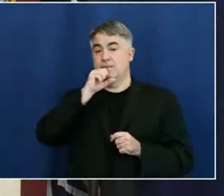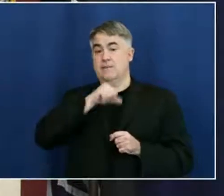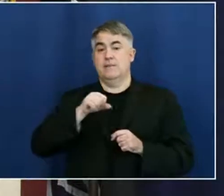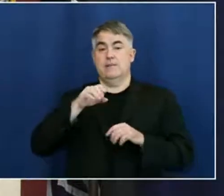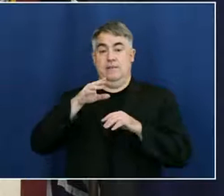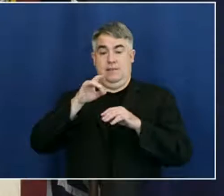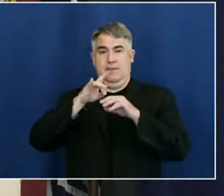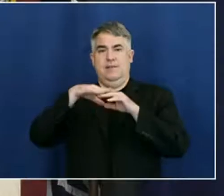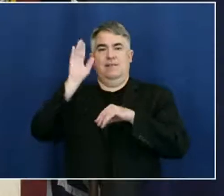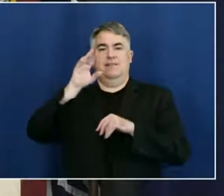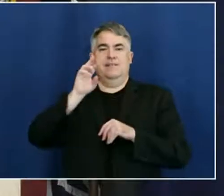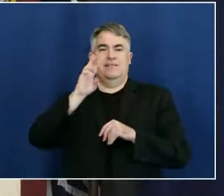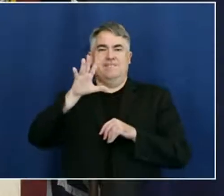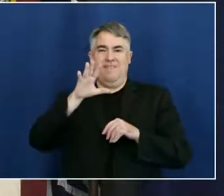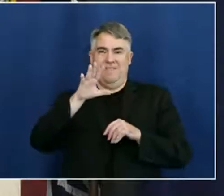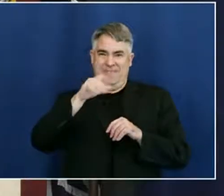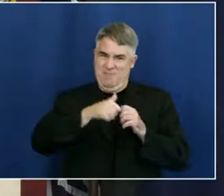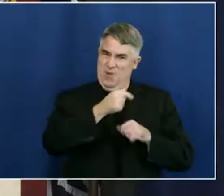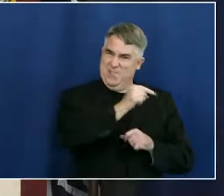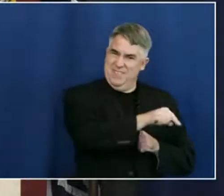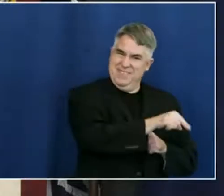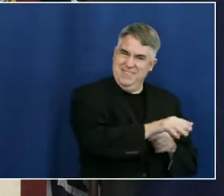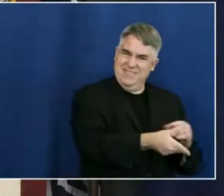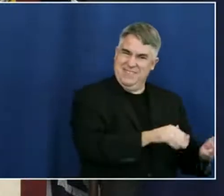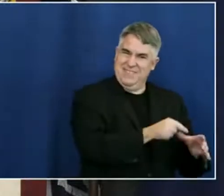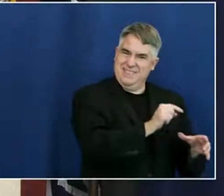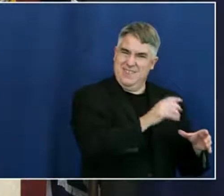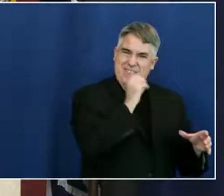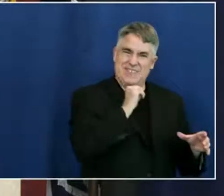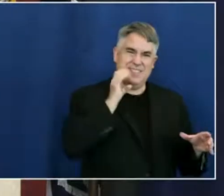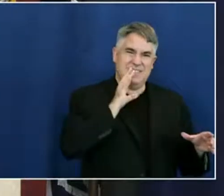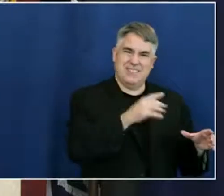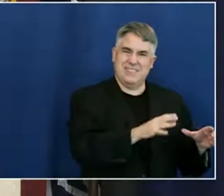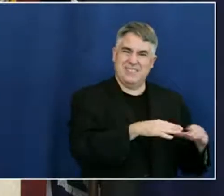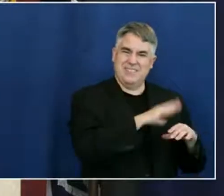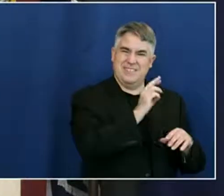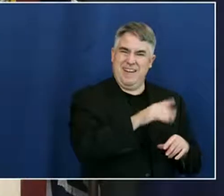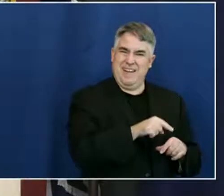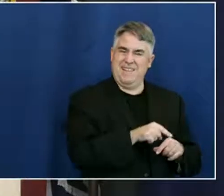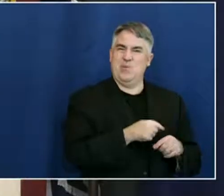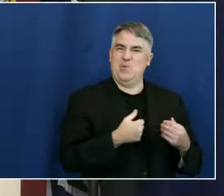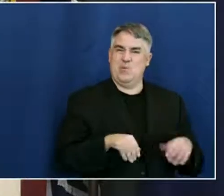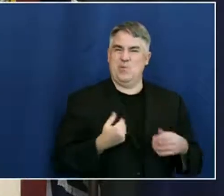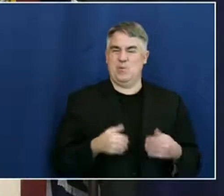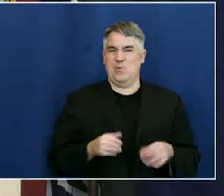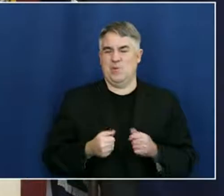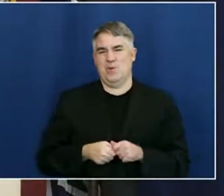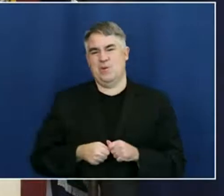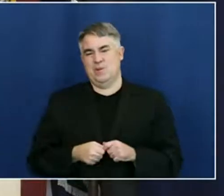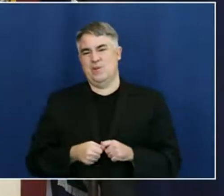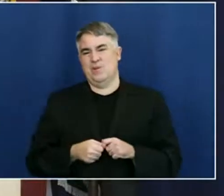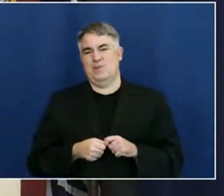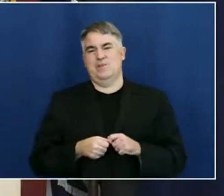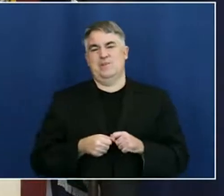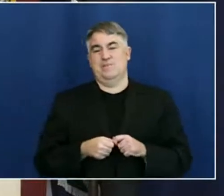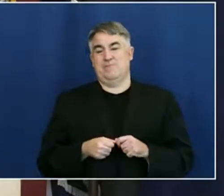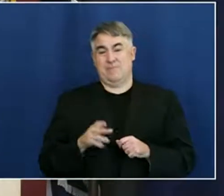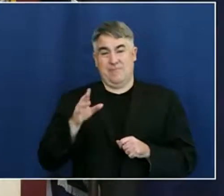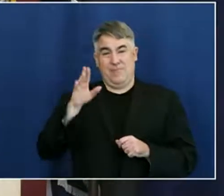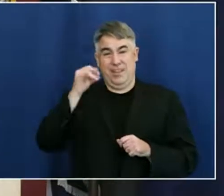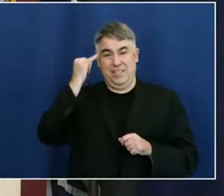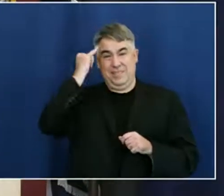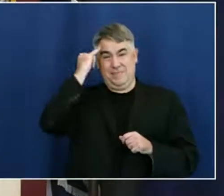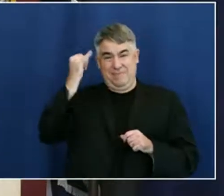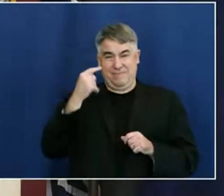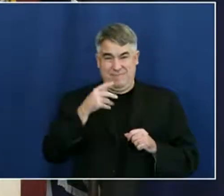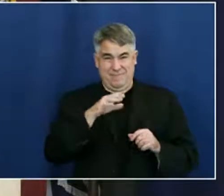if 83 people had died from some external or new thing in the last 2 days, we would do everything in our power to try and